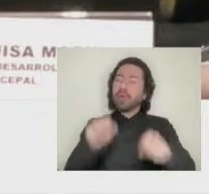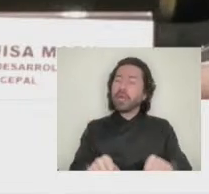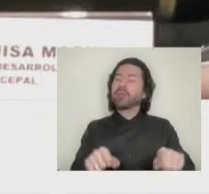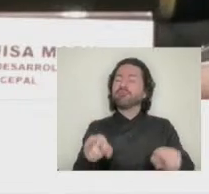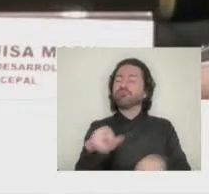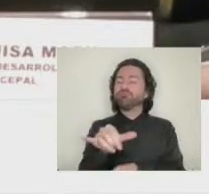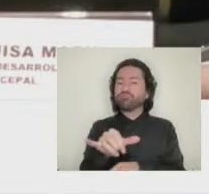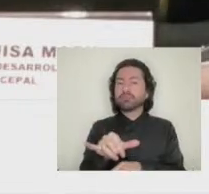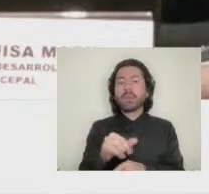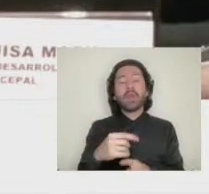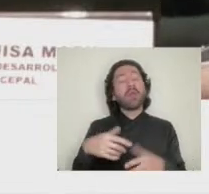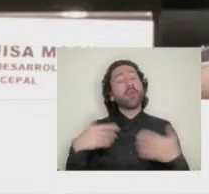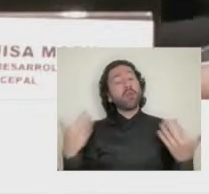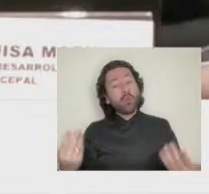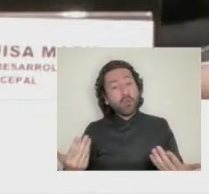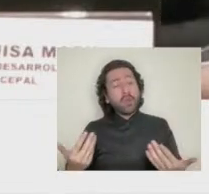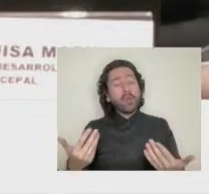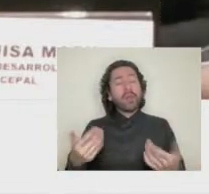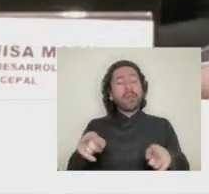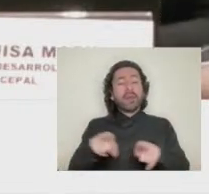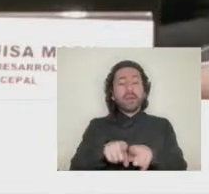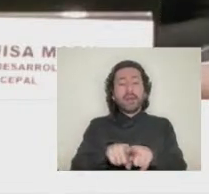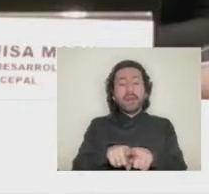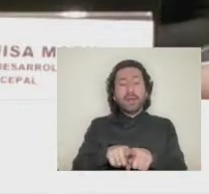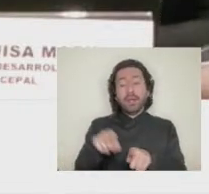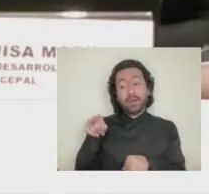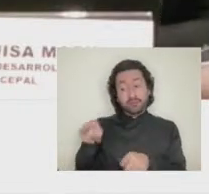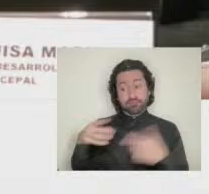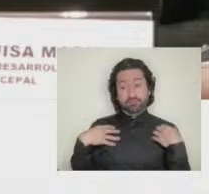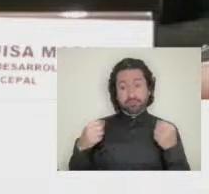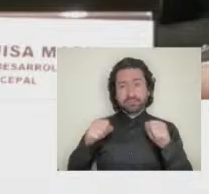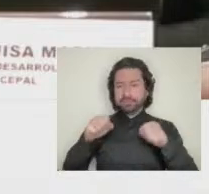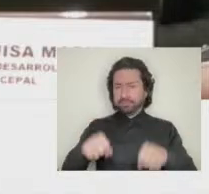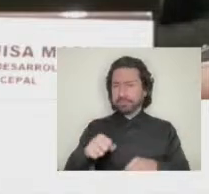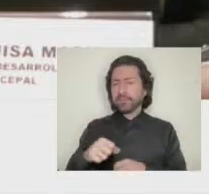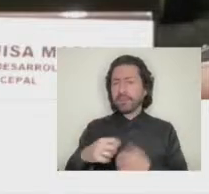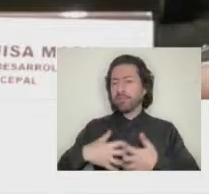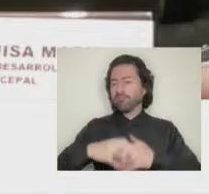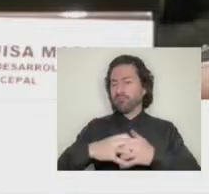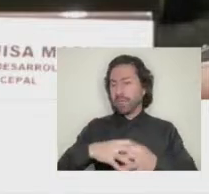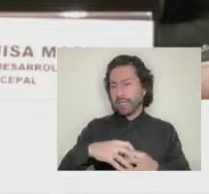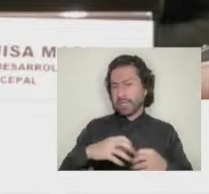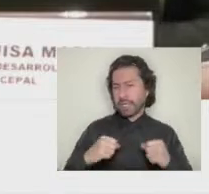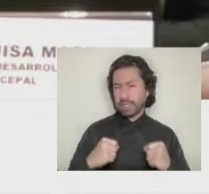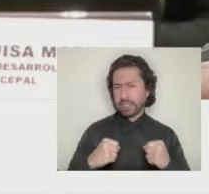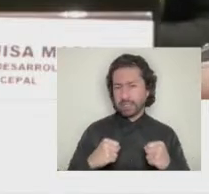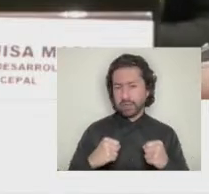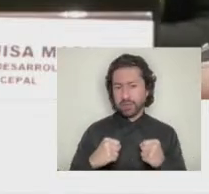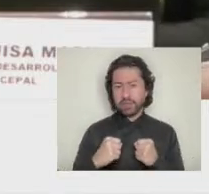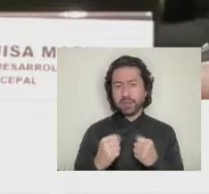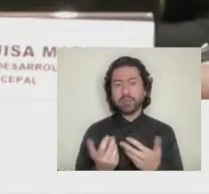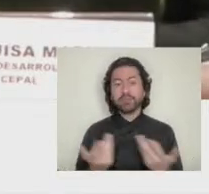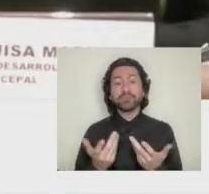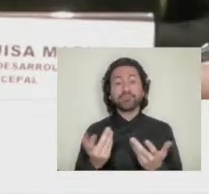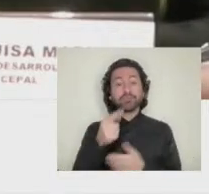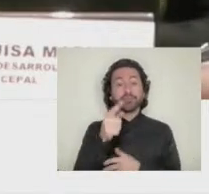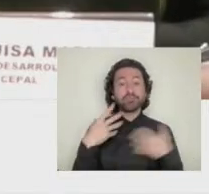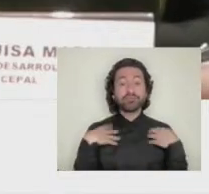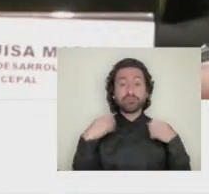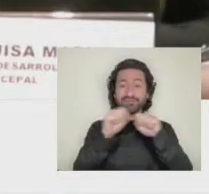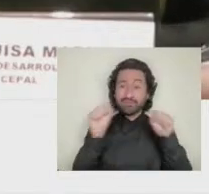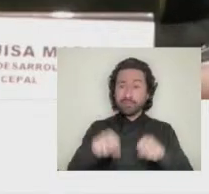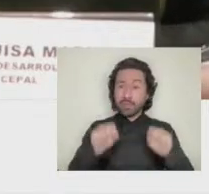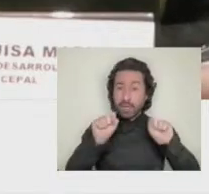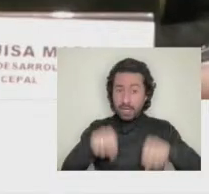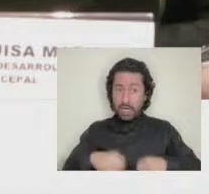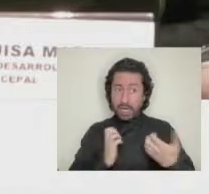the system needs to be financially sustainable for today's generation to have an impact on the future generation. Moreover, with regard to